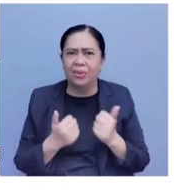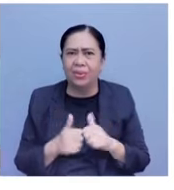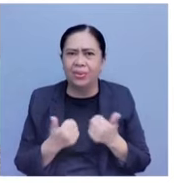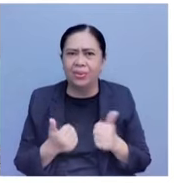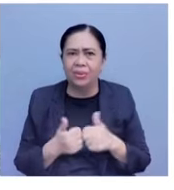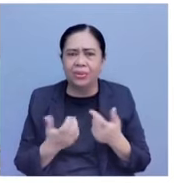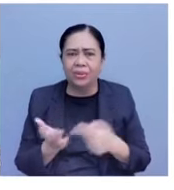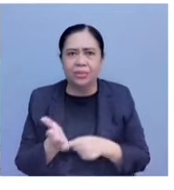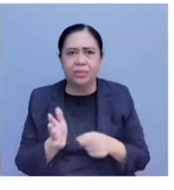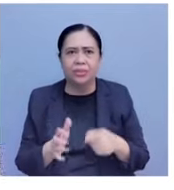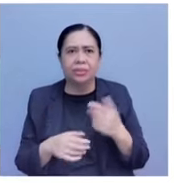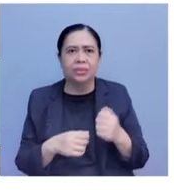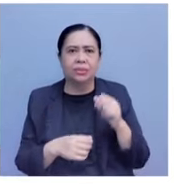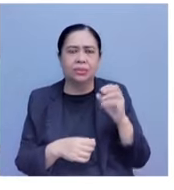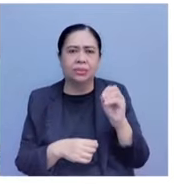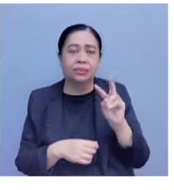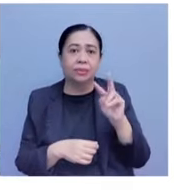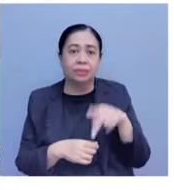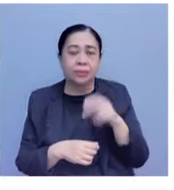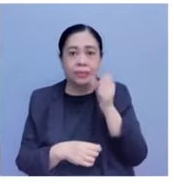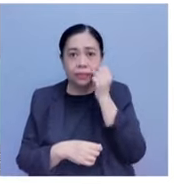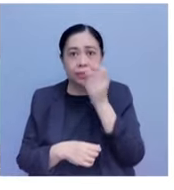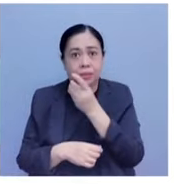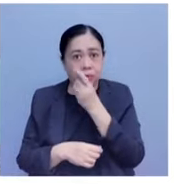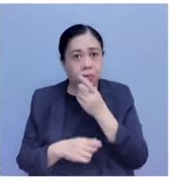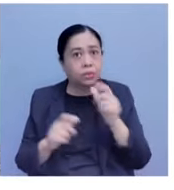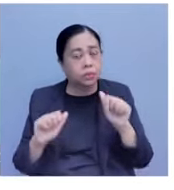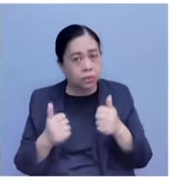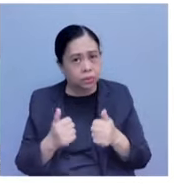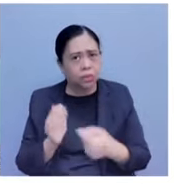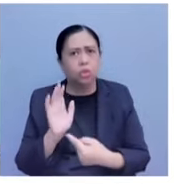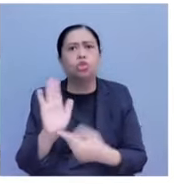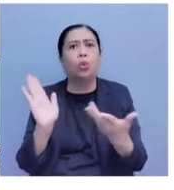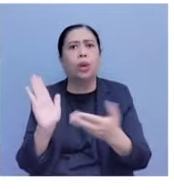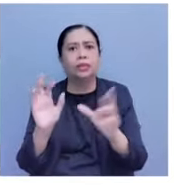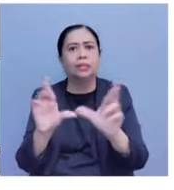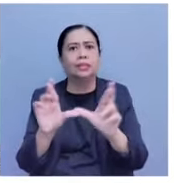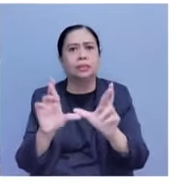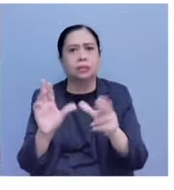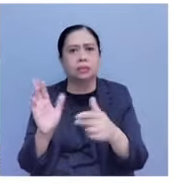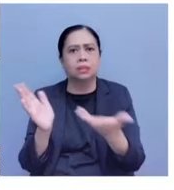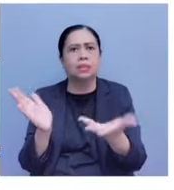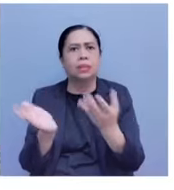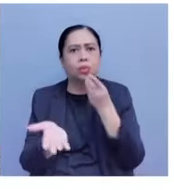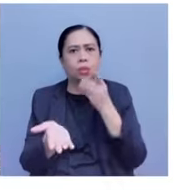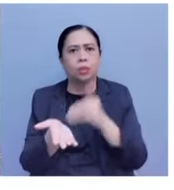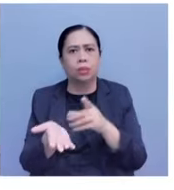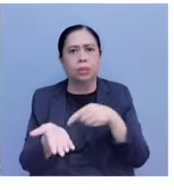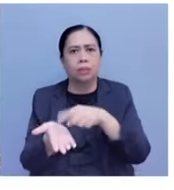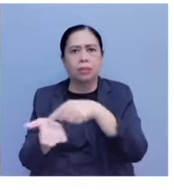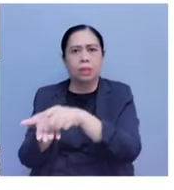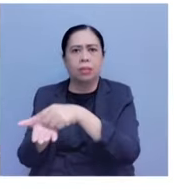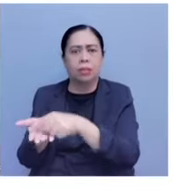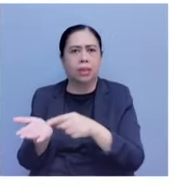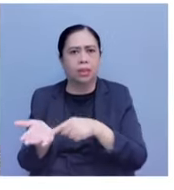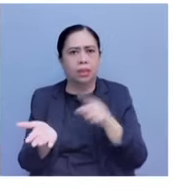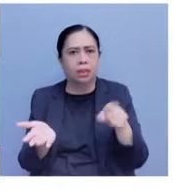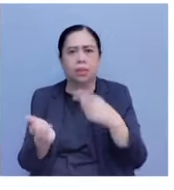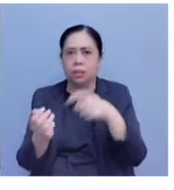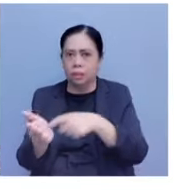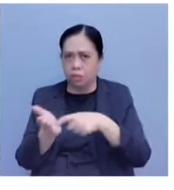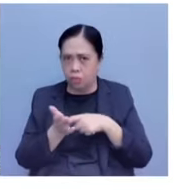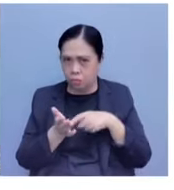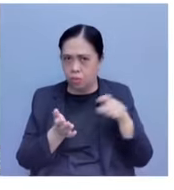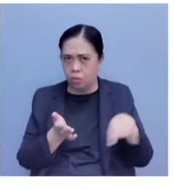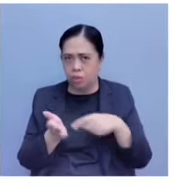government is this, and to Vice President Duterte, show us the receipt, show us the documents of payment as required by the joint